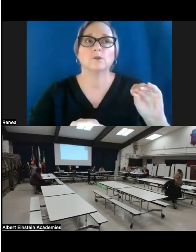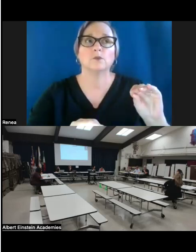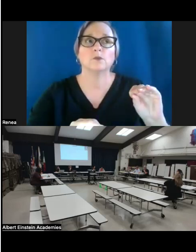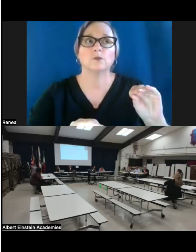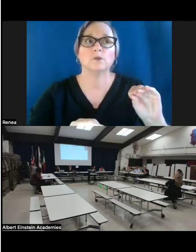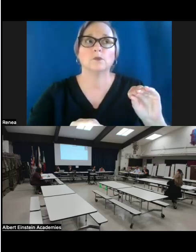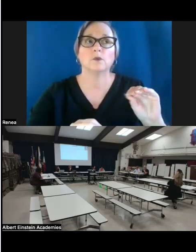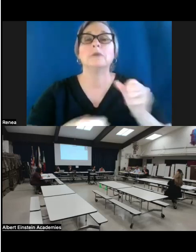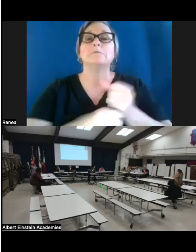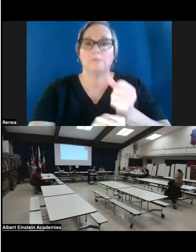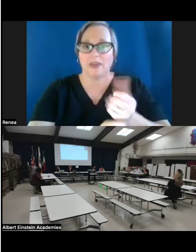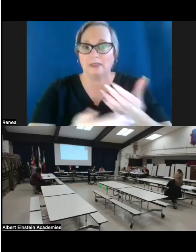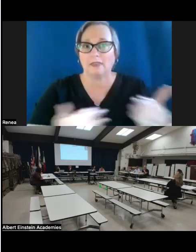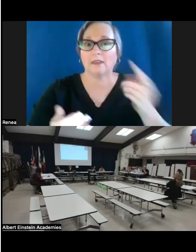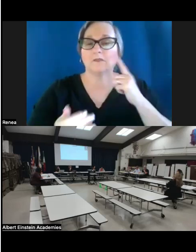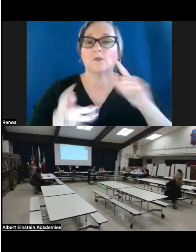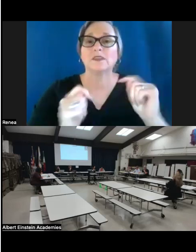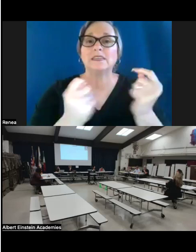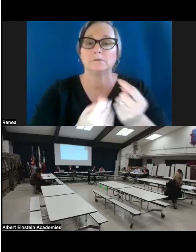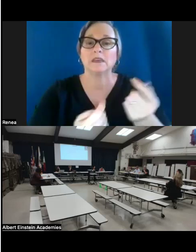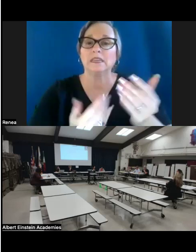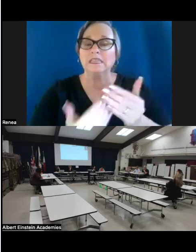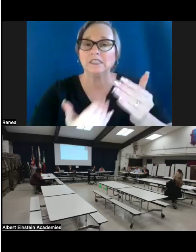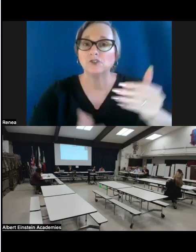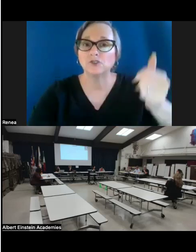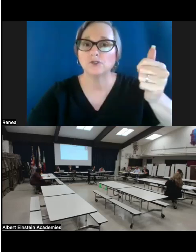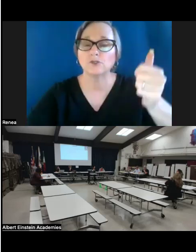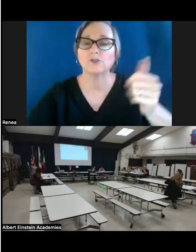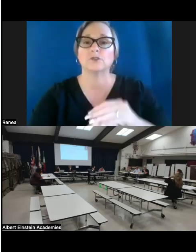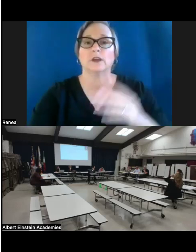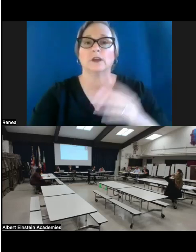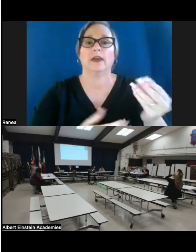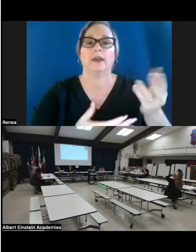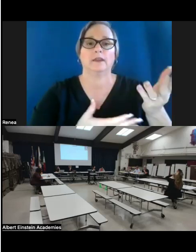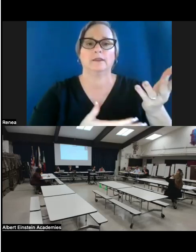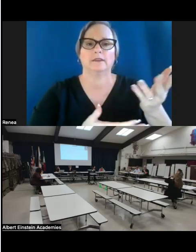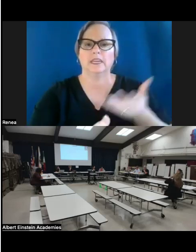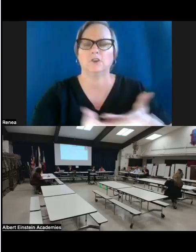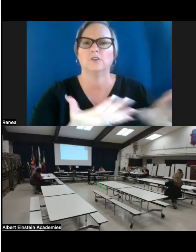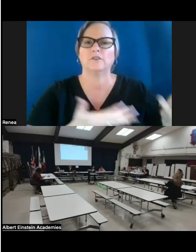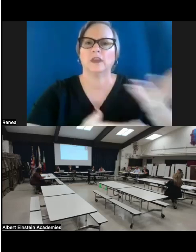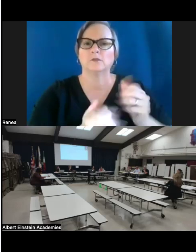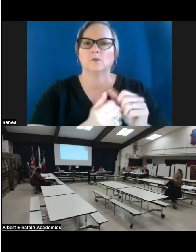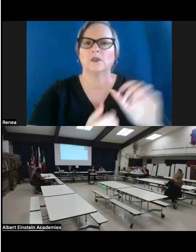easier, perhaps we can also interface with friends. Is something to think about.